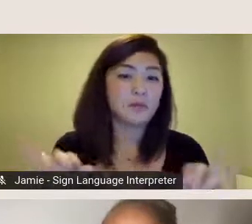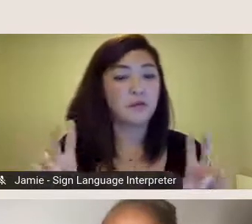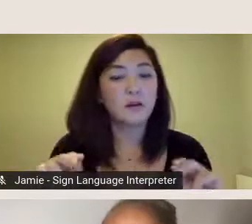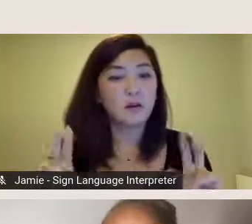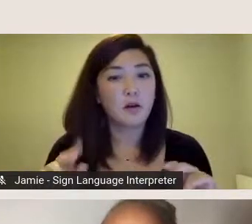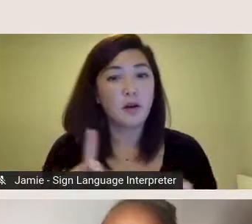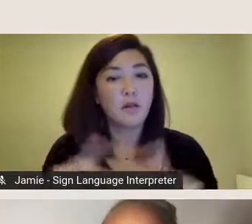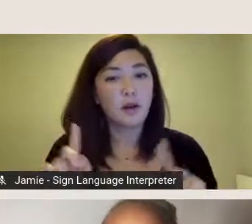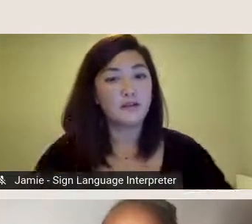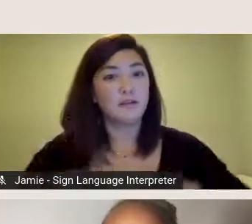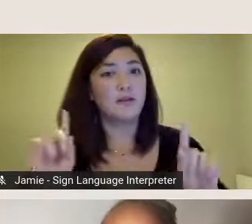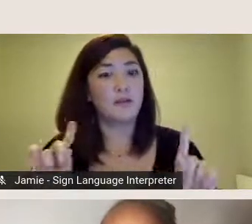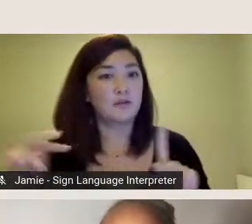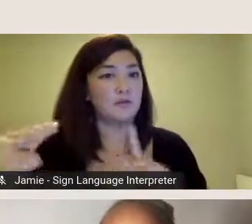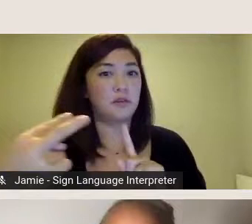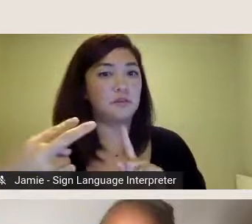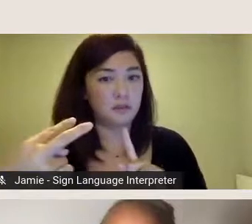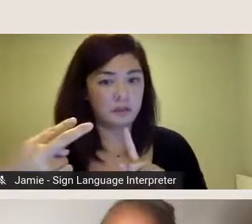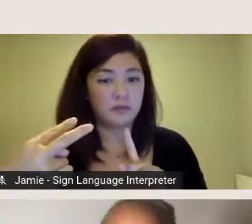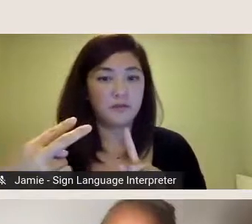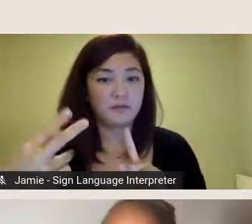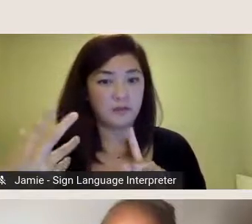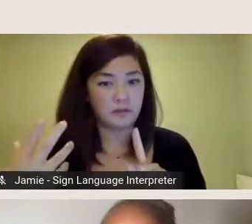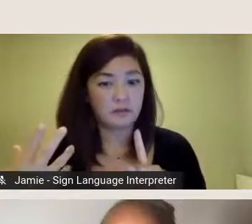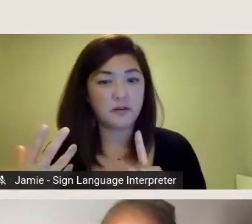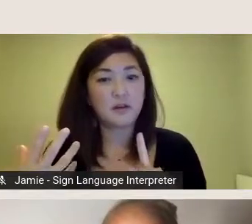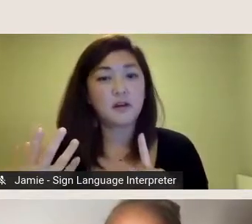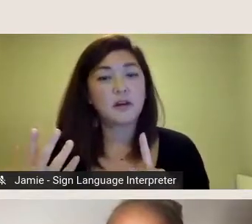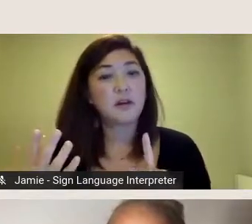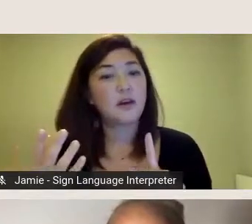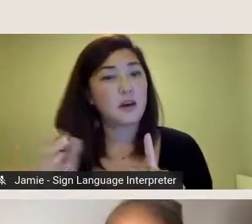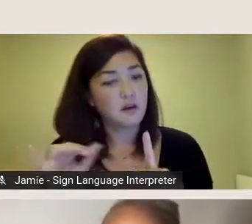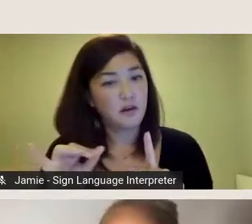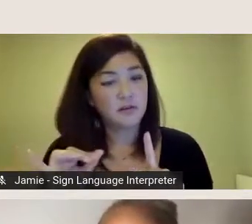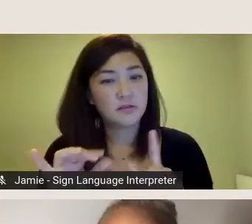like this, that just means making sure that our lives have meaning and